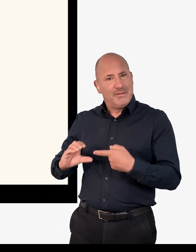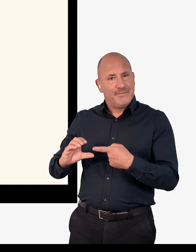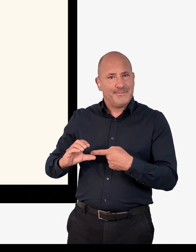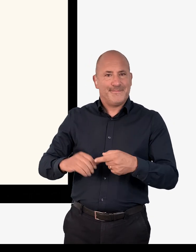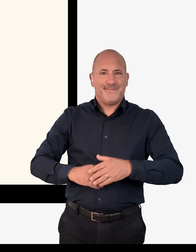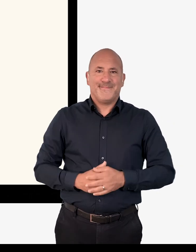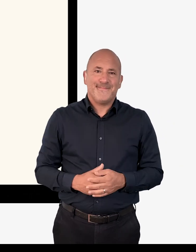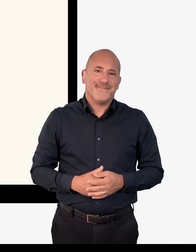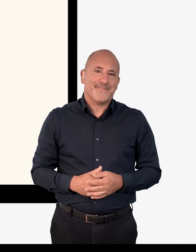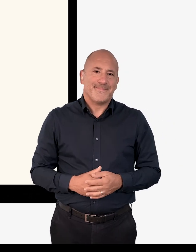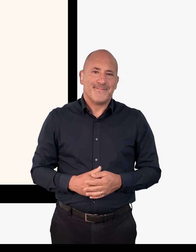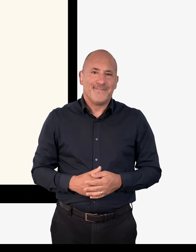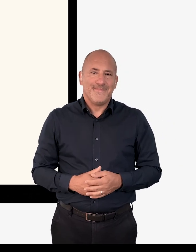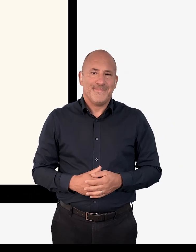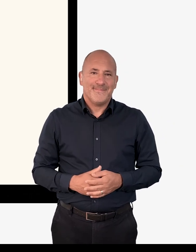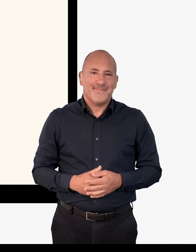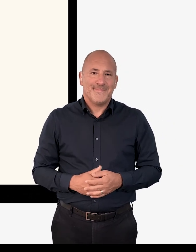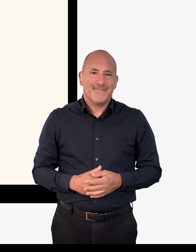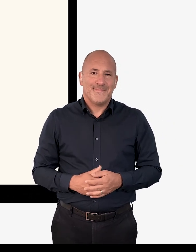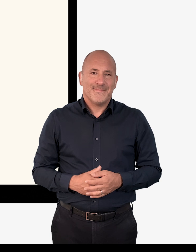contingency figure in your budget.